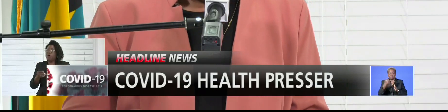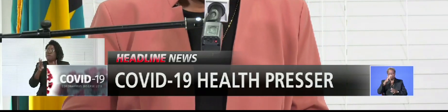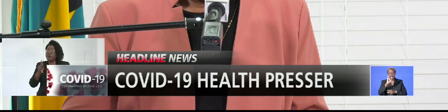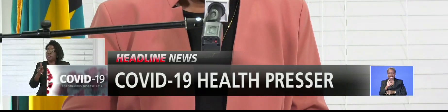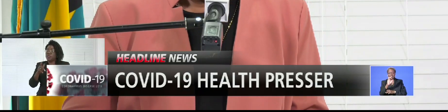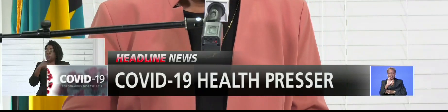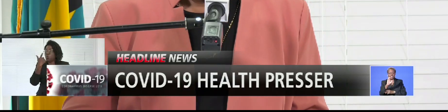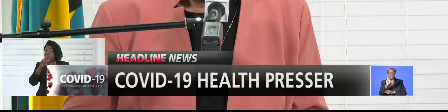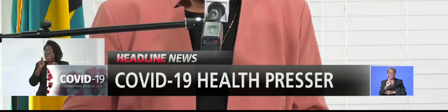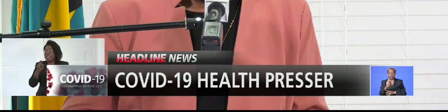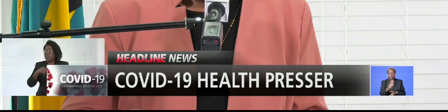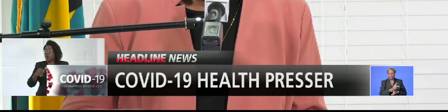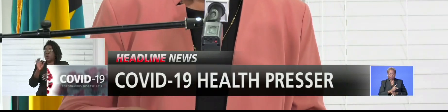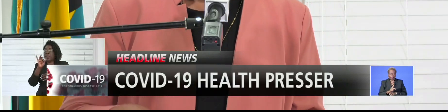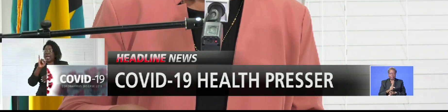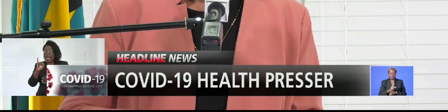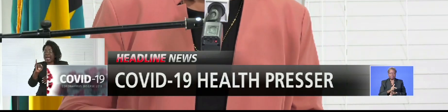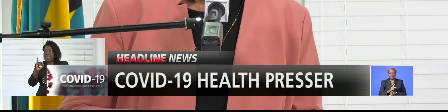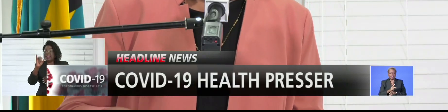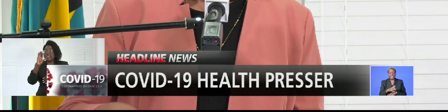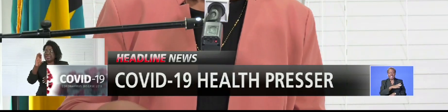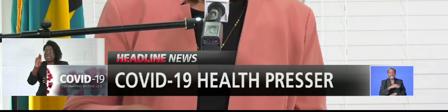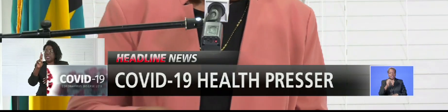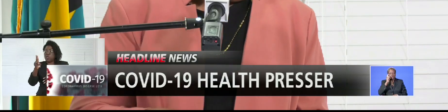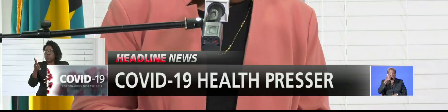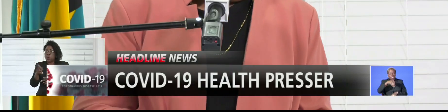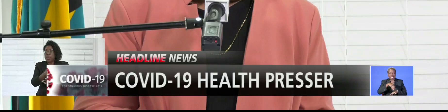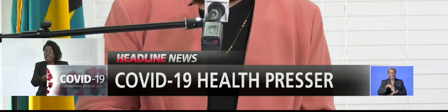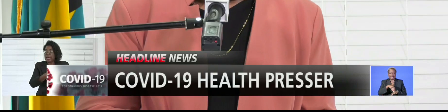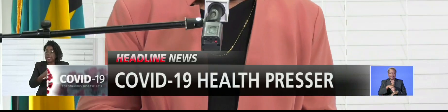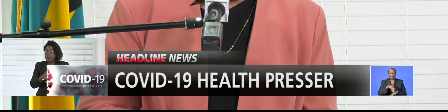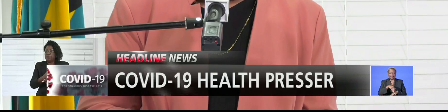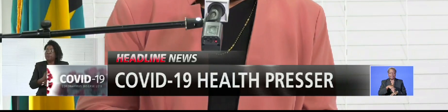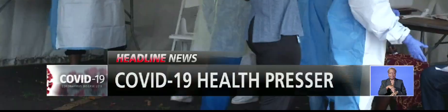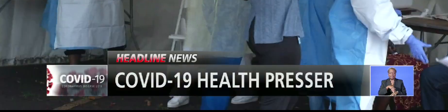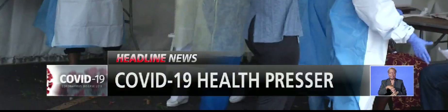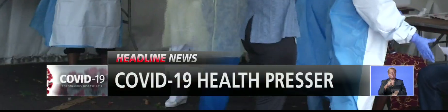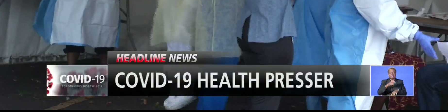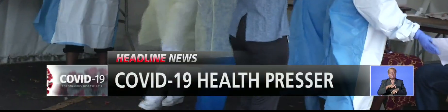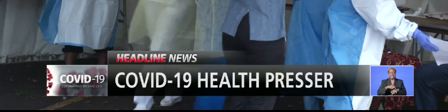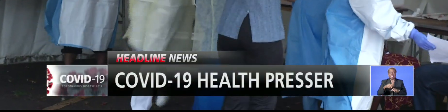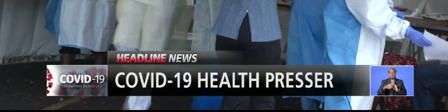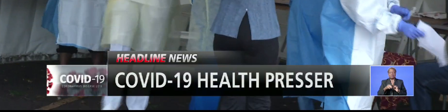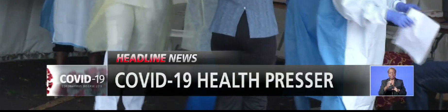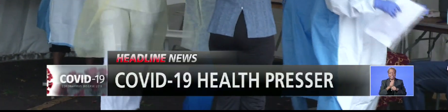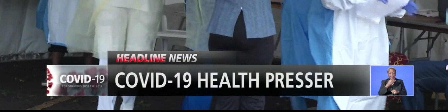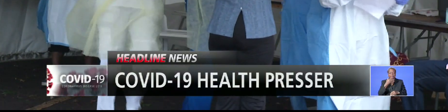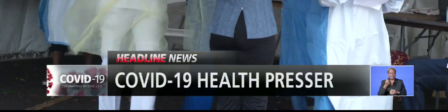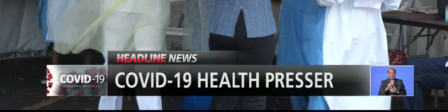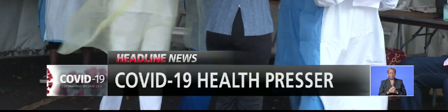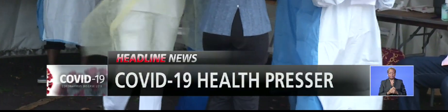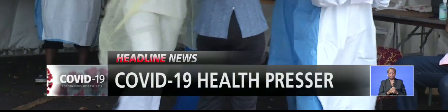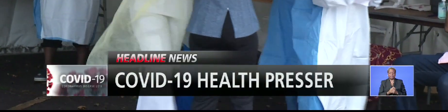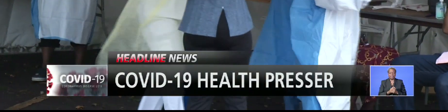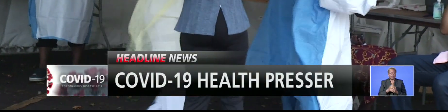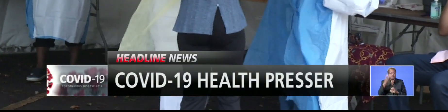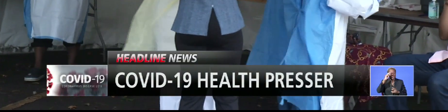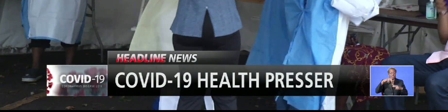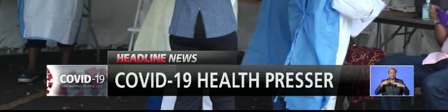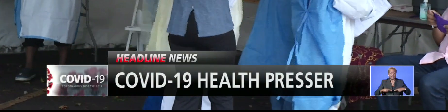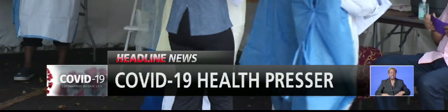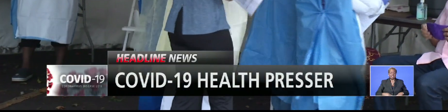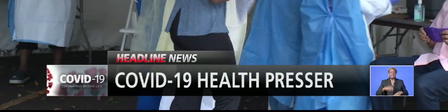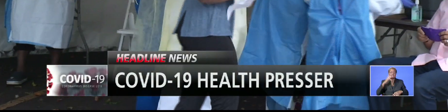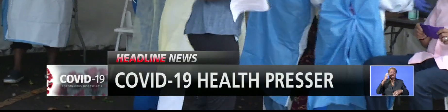ICU care. And we're looking at the period of recovery. Ministry of Health officials are also very concerned